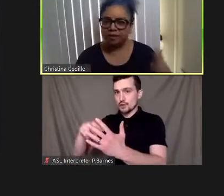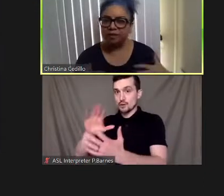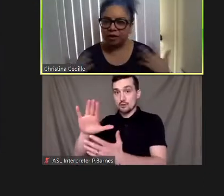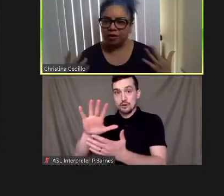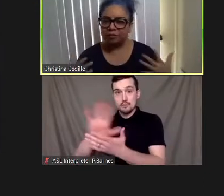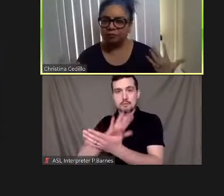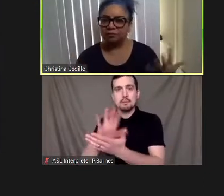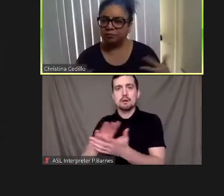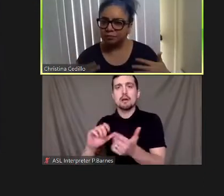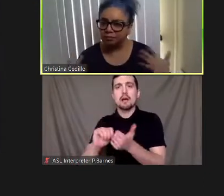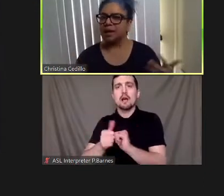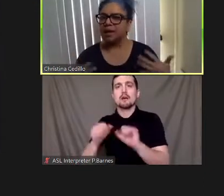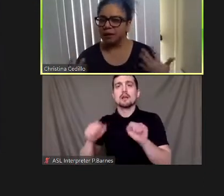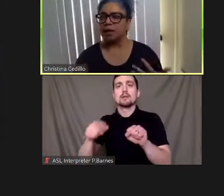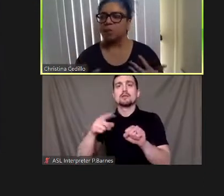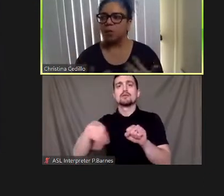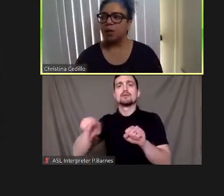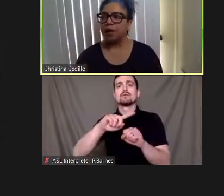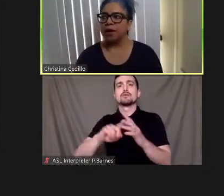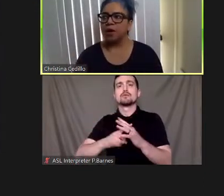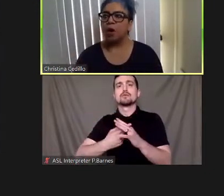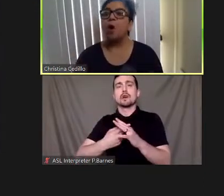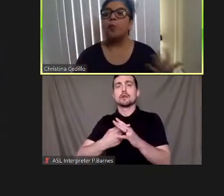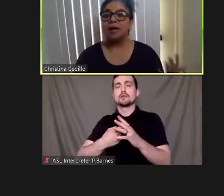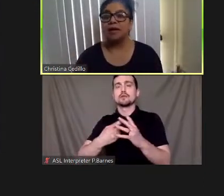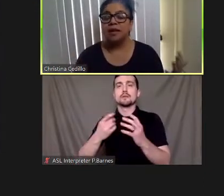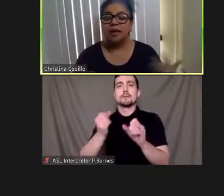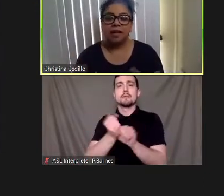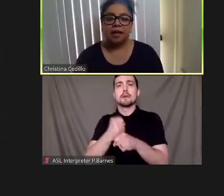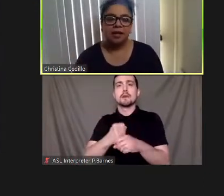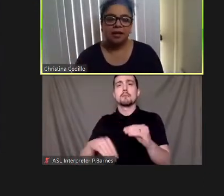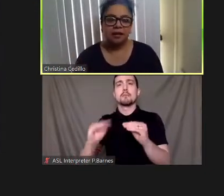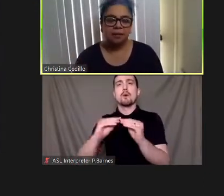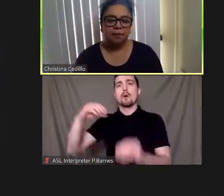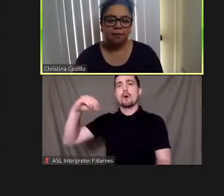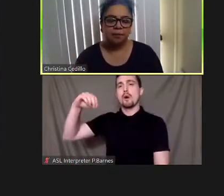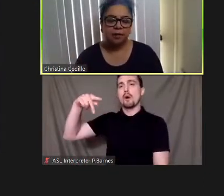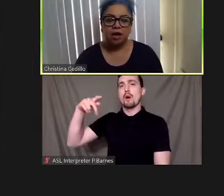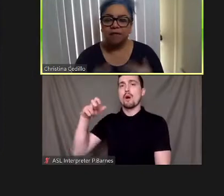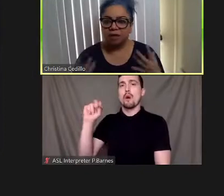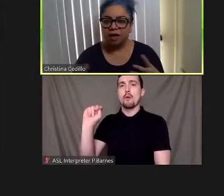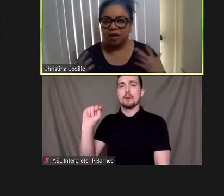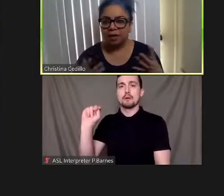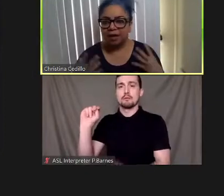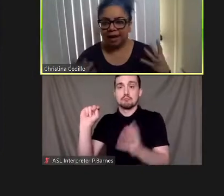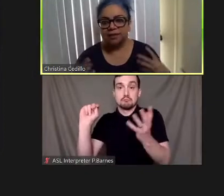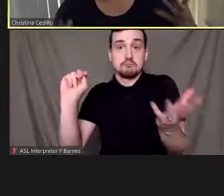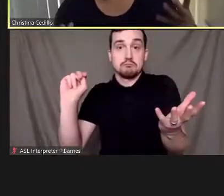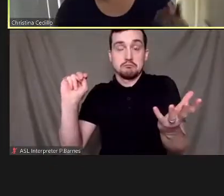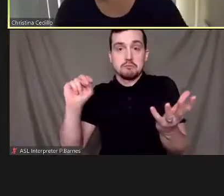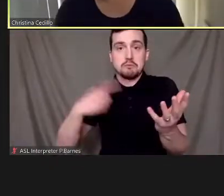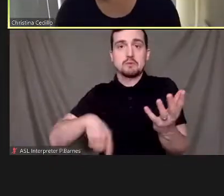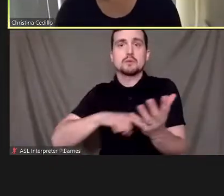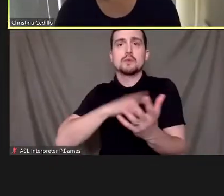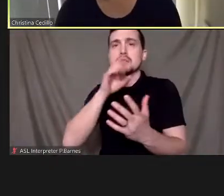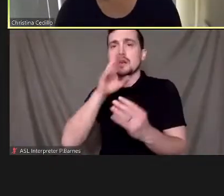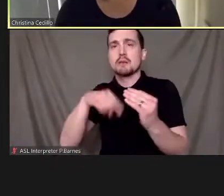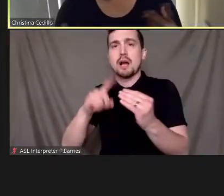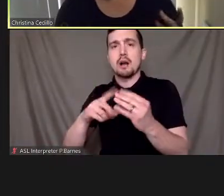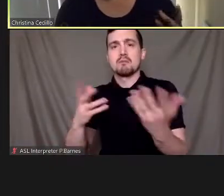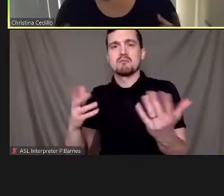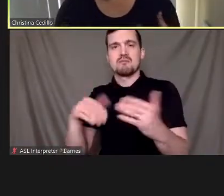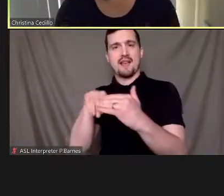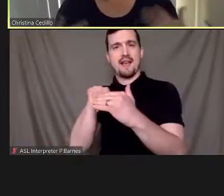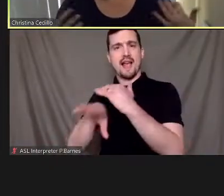how could we start making it more open? And we often talk about access in the classroom